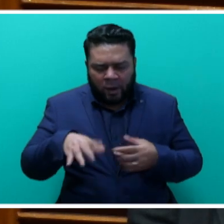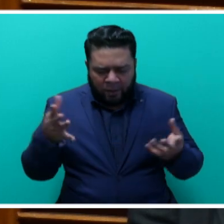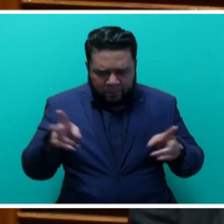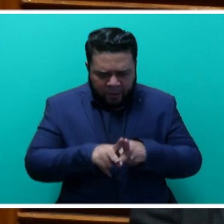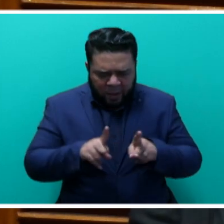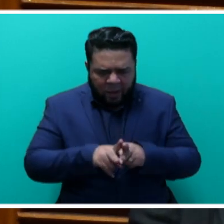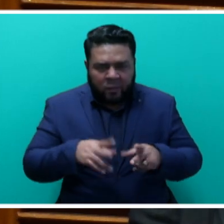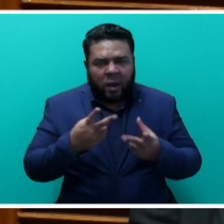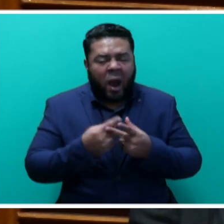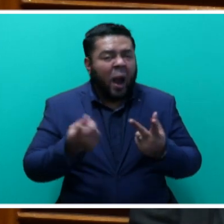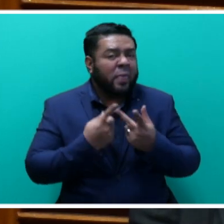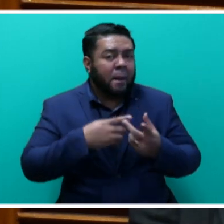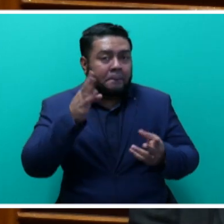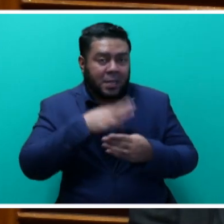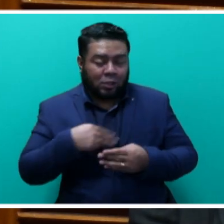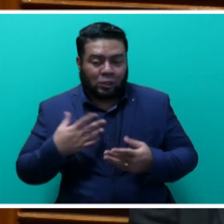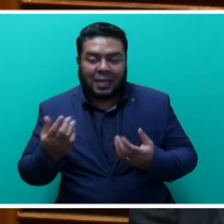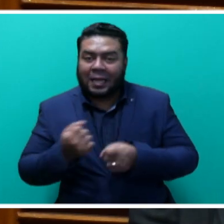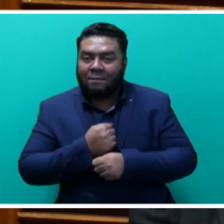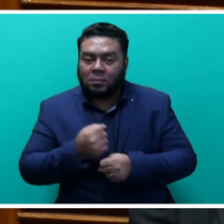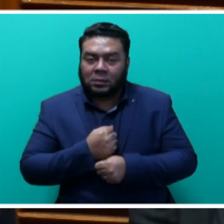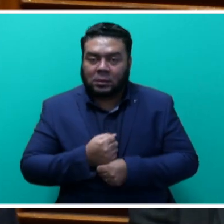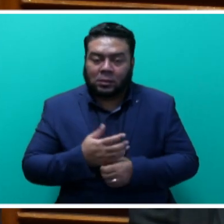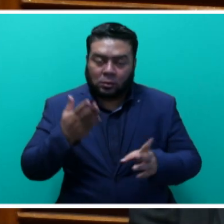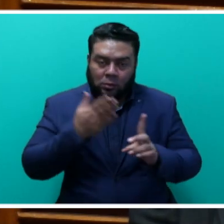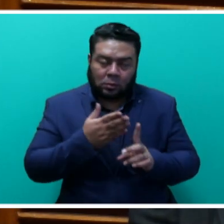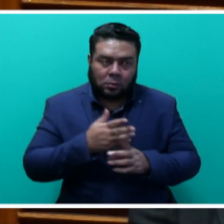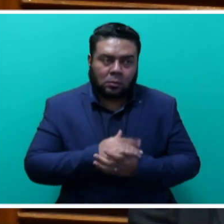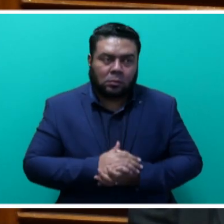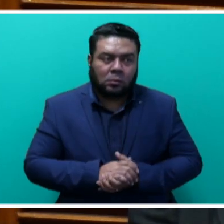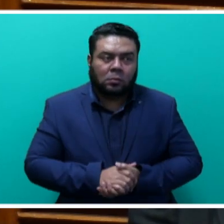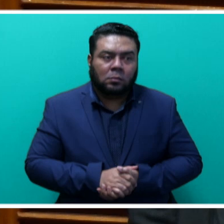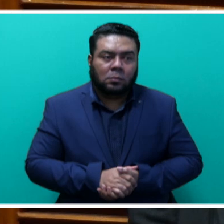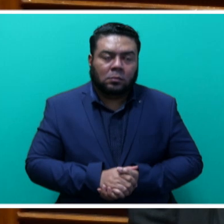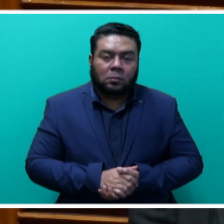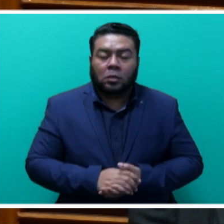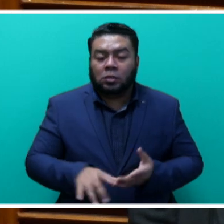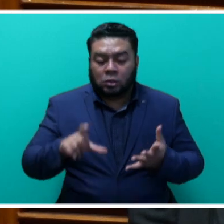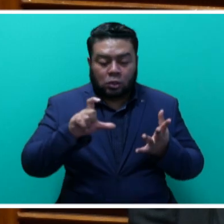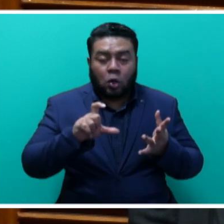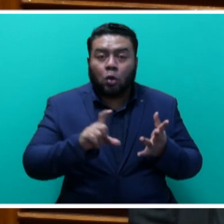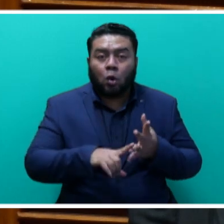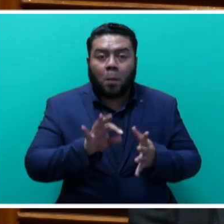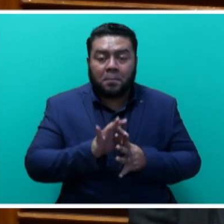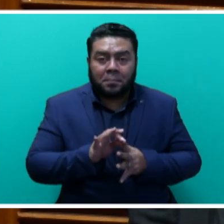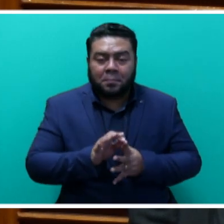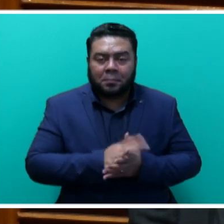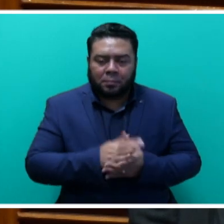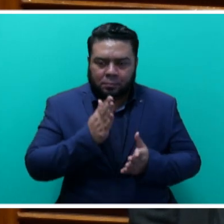other ministries and government agencies, such as the cooperative department, Mr. Speaker,